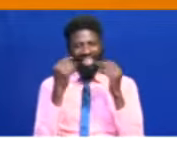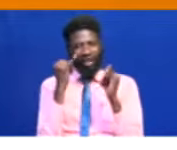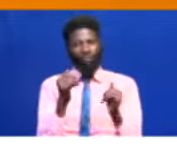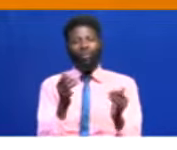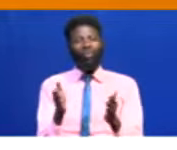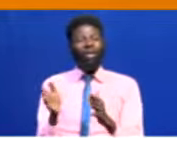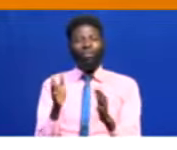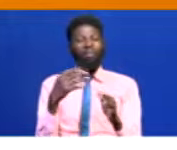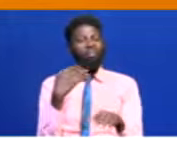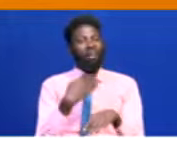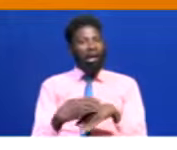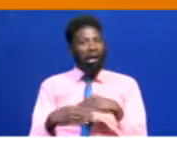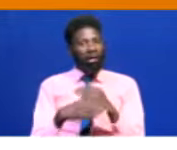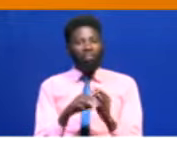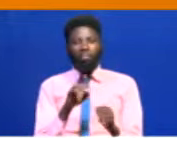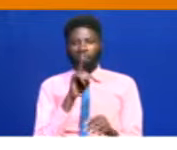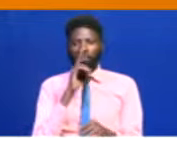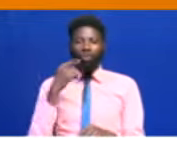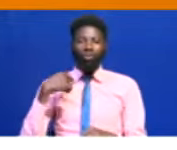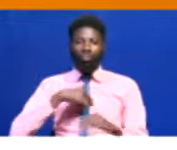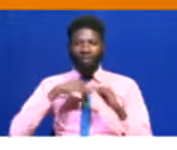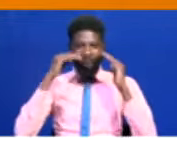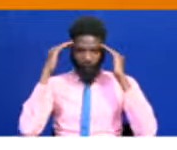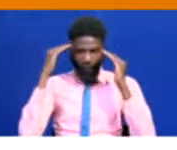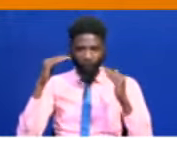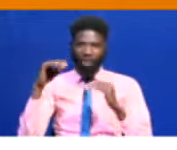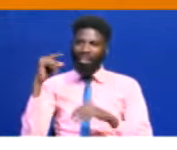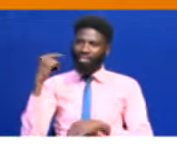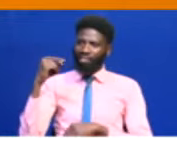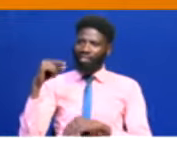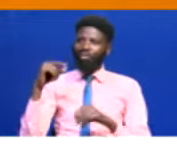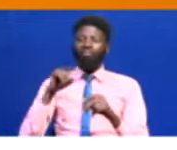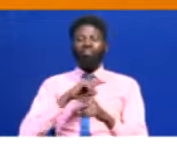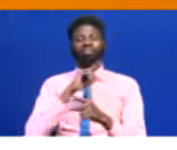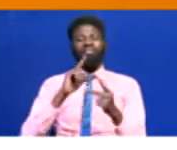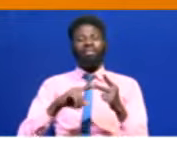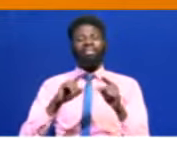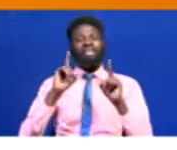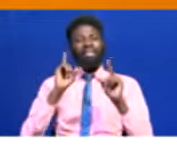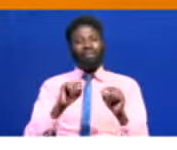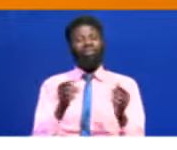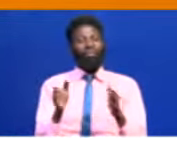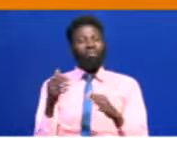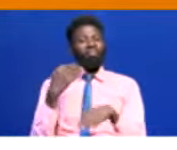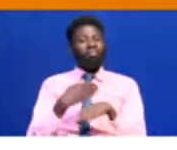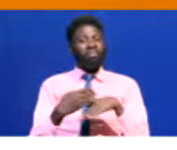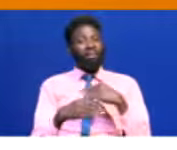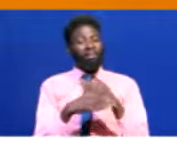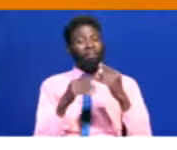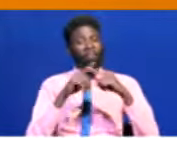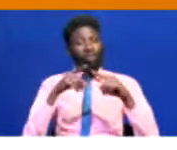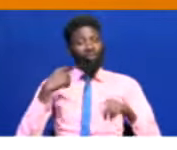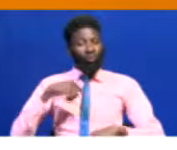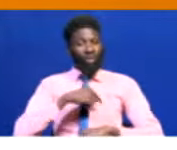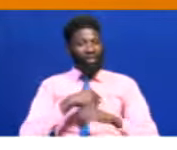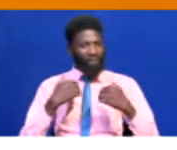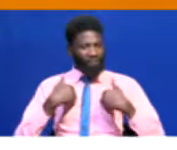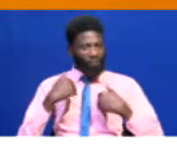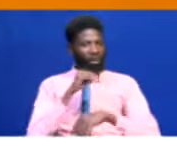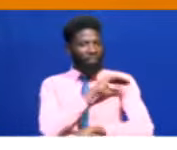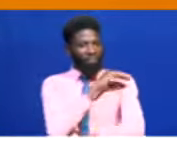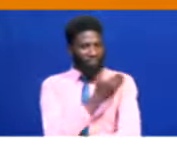going green, right, as well as going for cheaper materials. But do we have the requisite capacity locally to